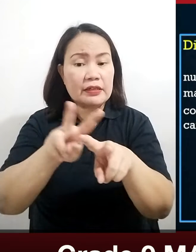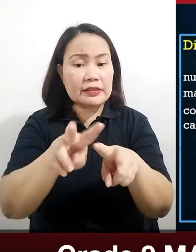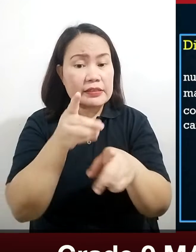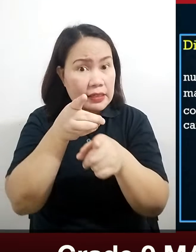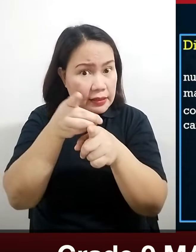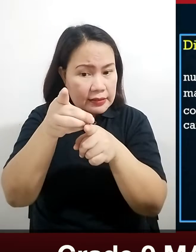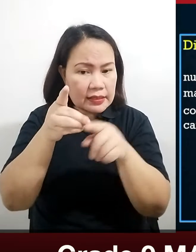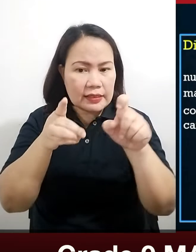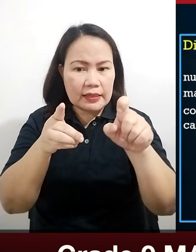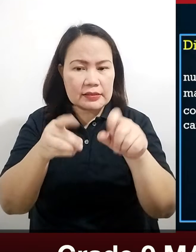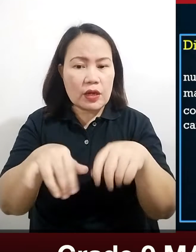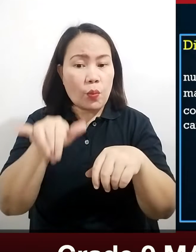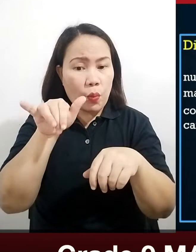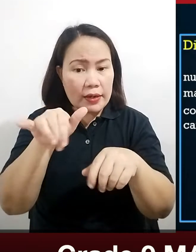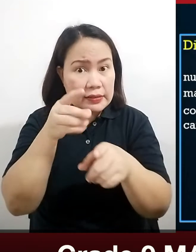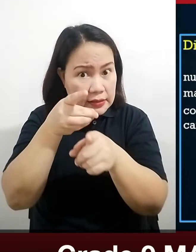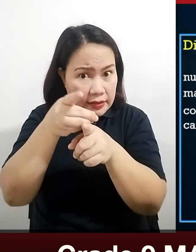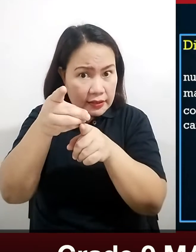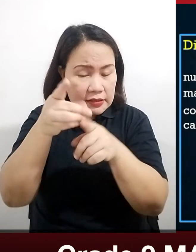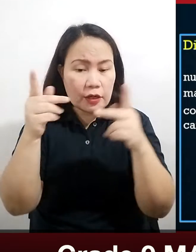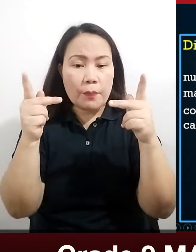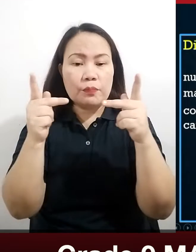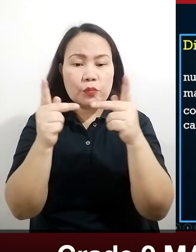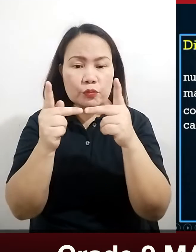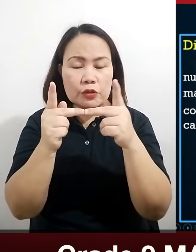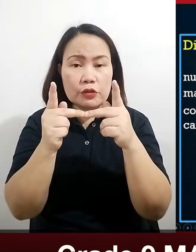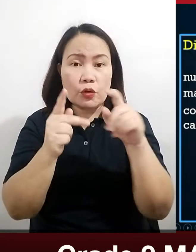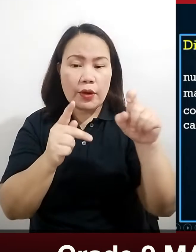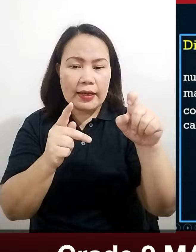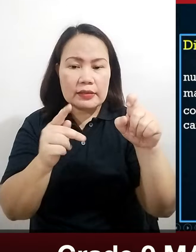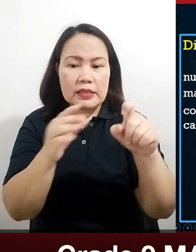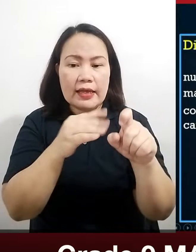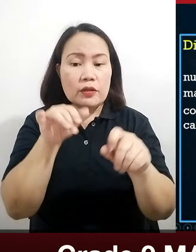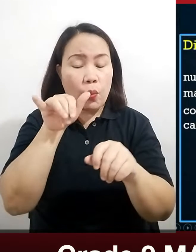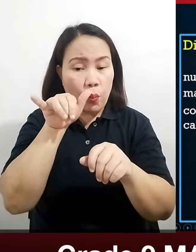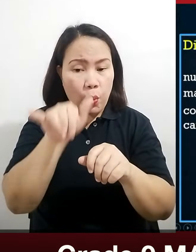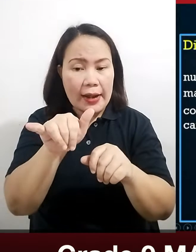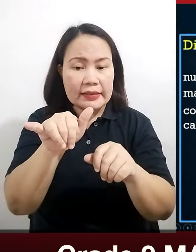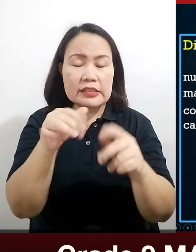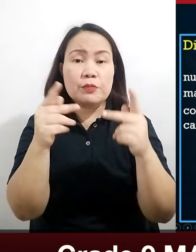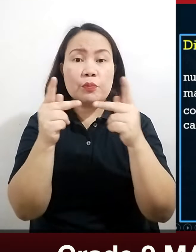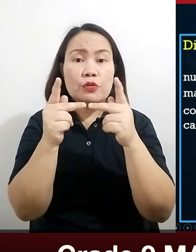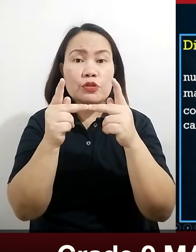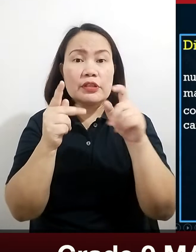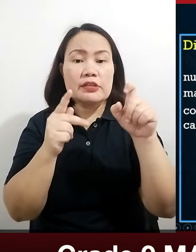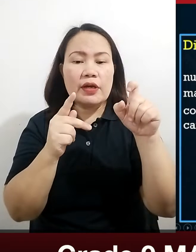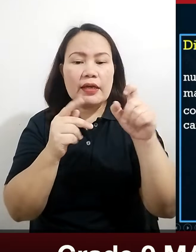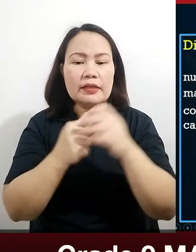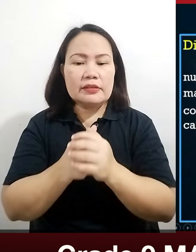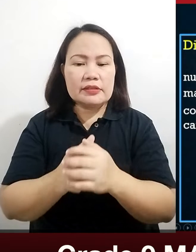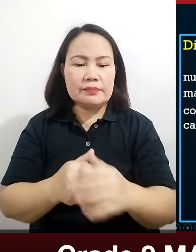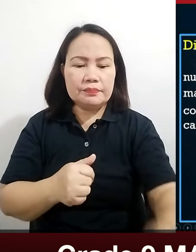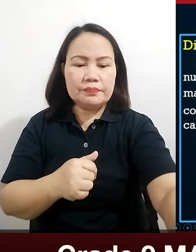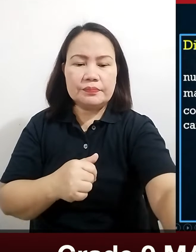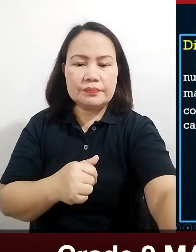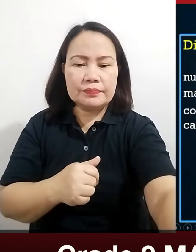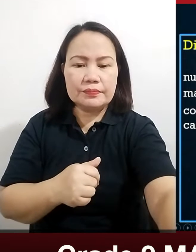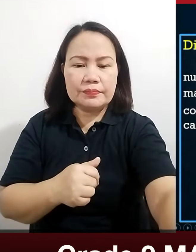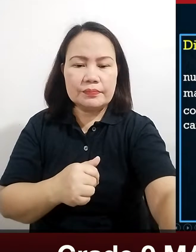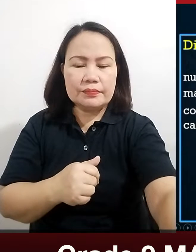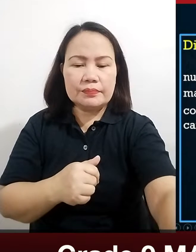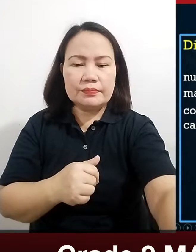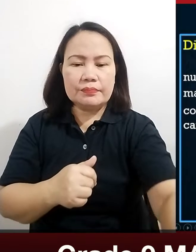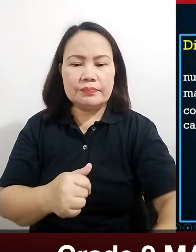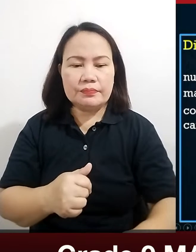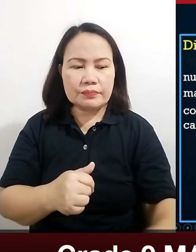is proportional to x. So, ibig sabihin class, kapag nabasa natin itong mga statement na to, kapag translate natin into equation,